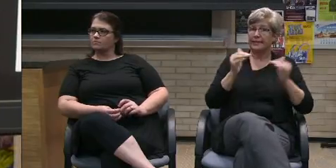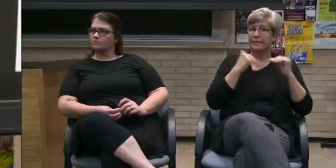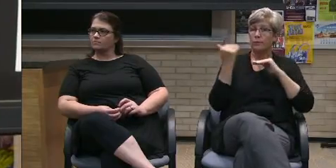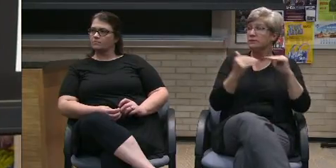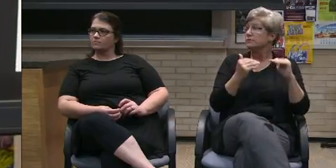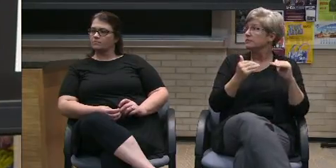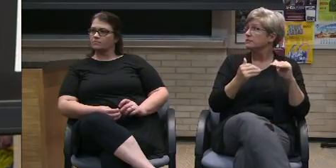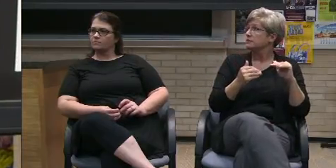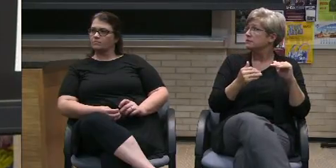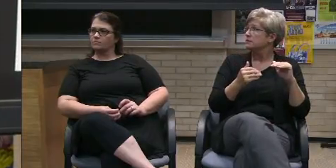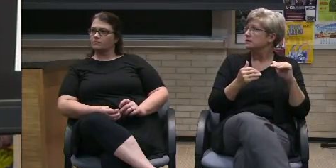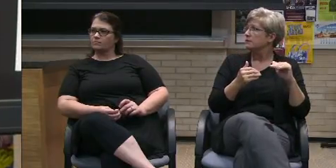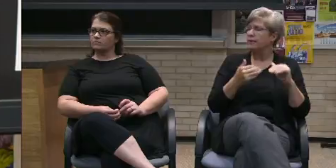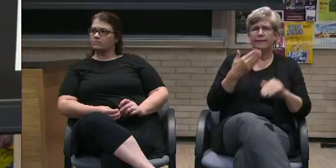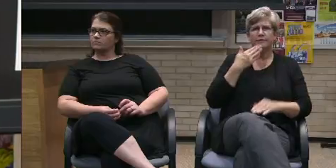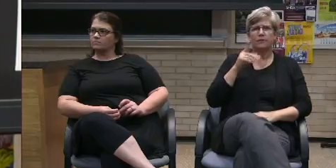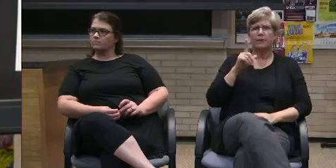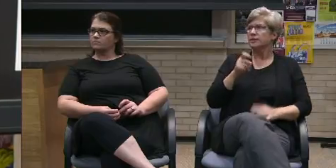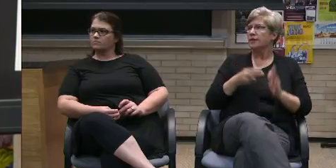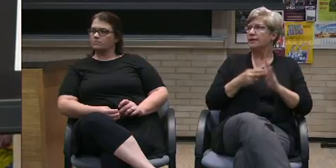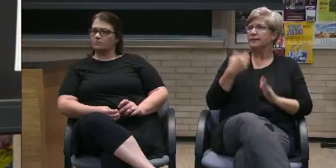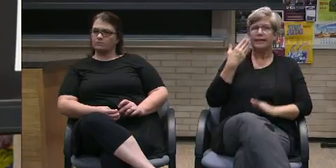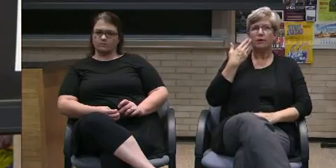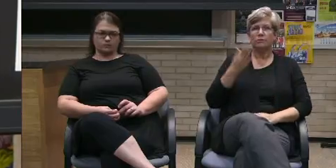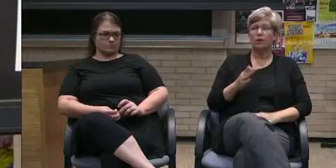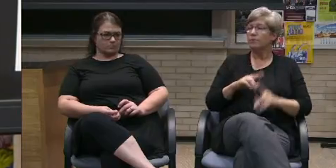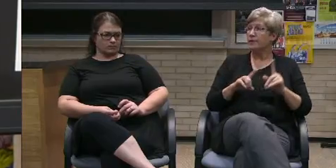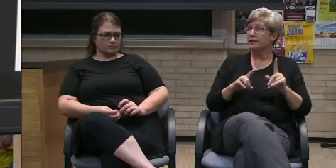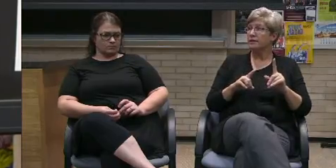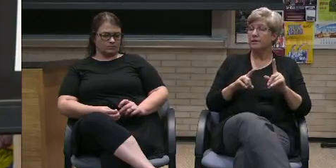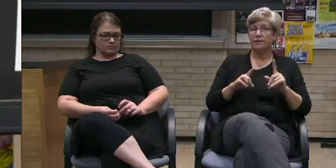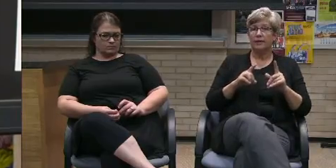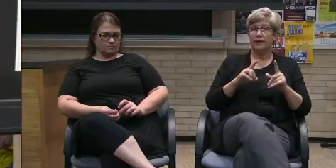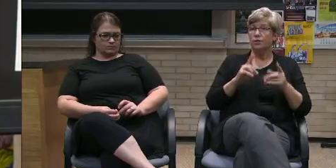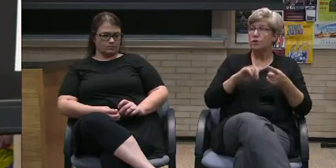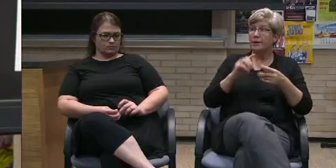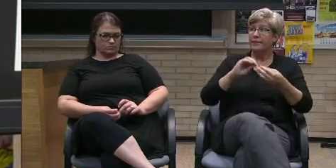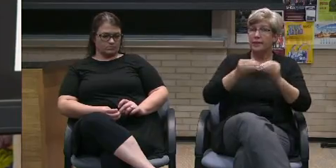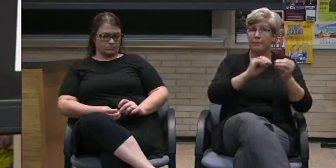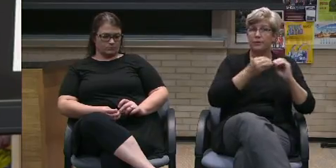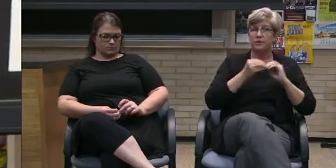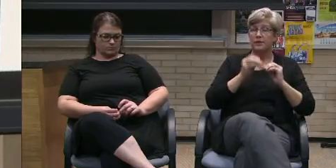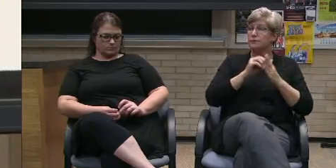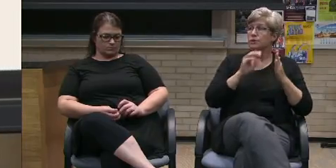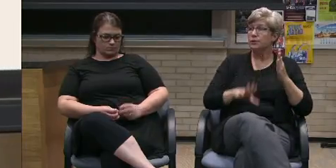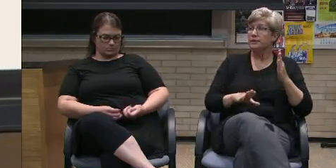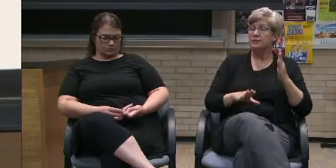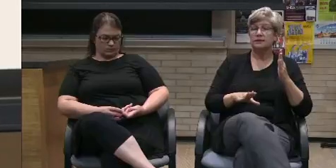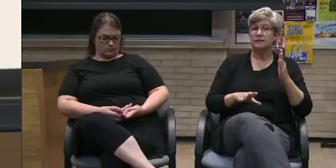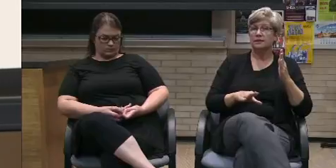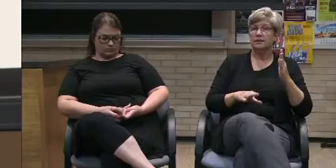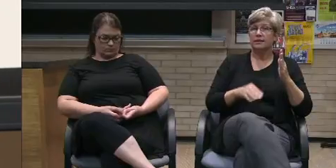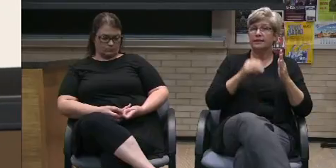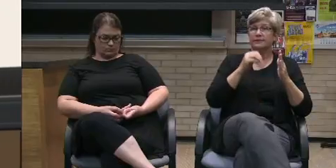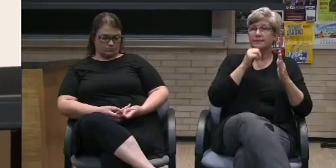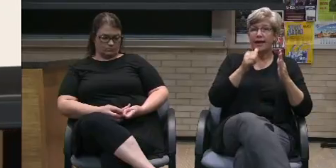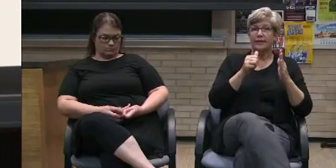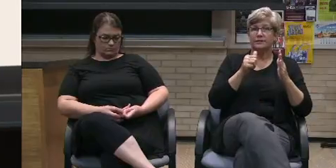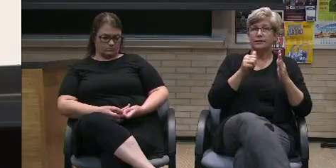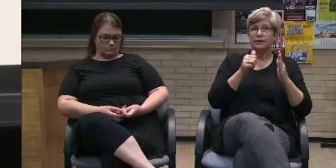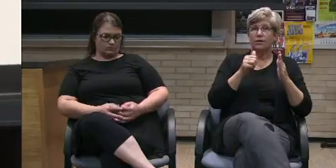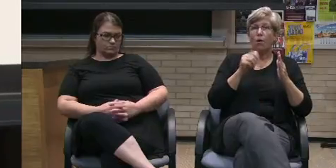I don't, that's a good question, I don't know. But the campuses, in terms of the numbers that I looked at, it's not like, oh, you would only need an